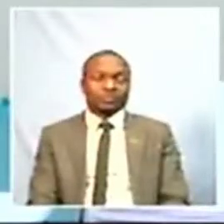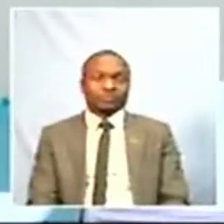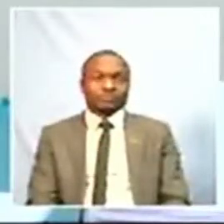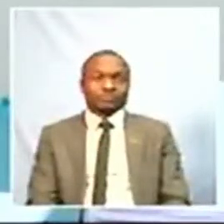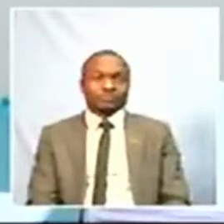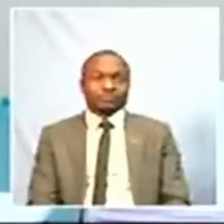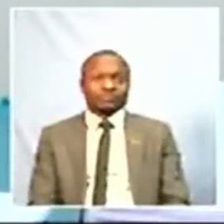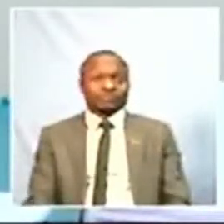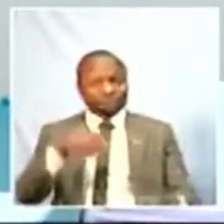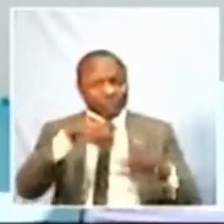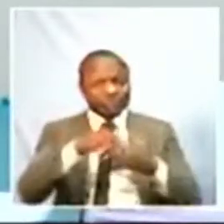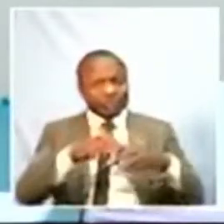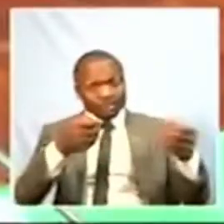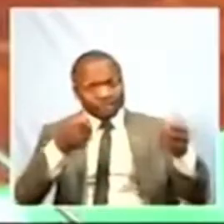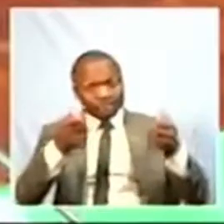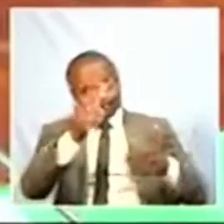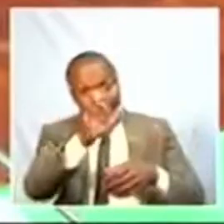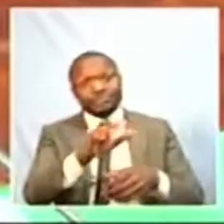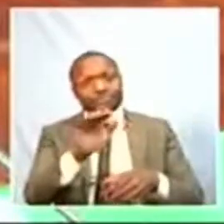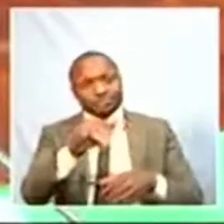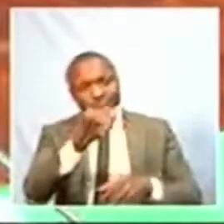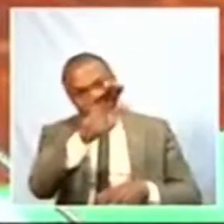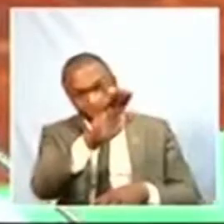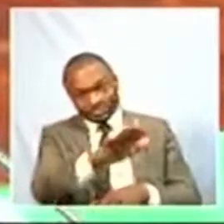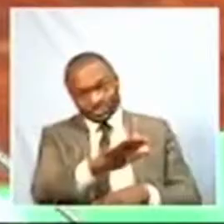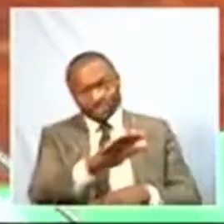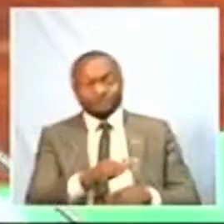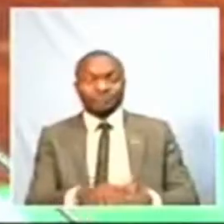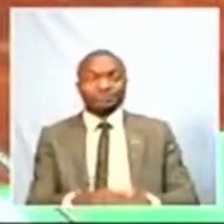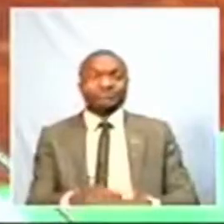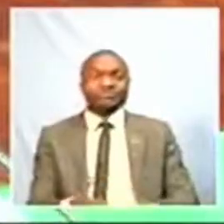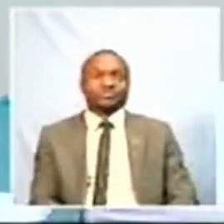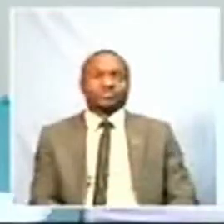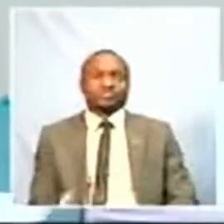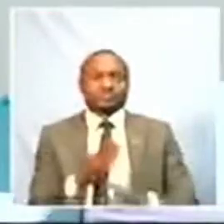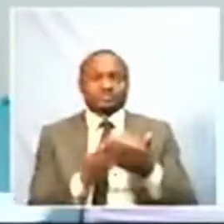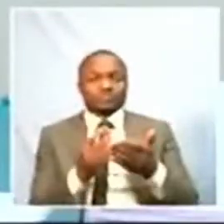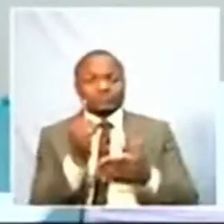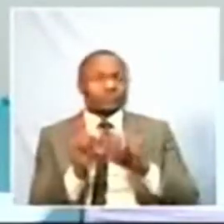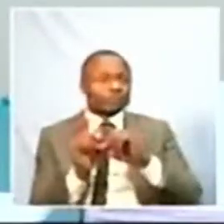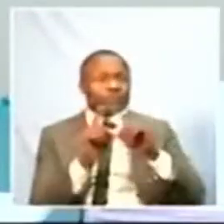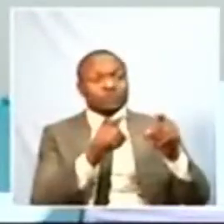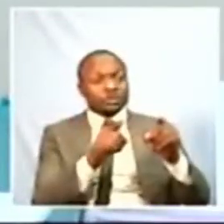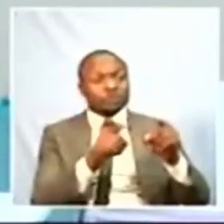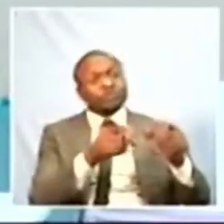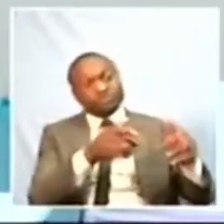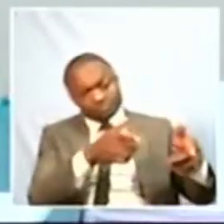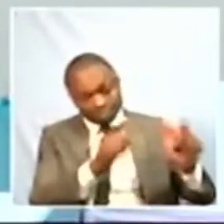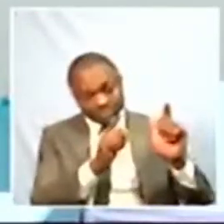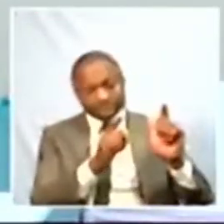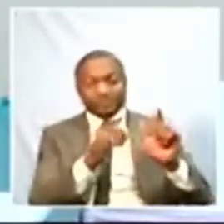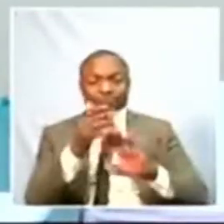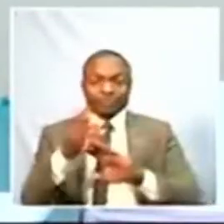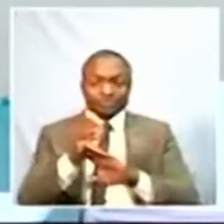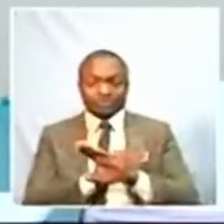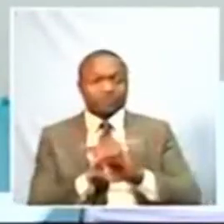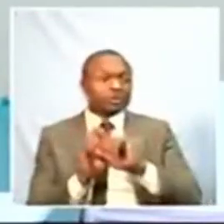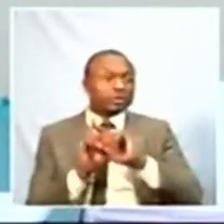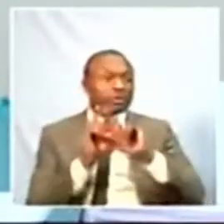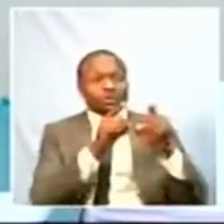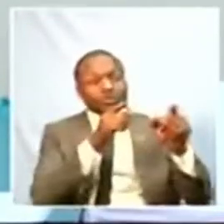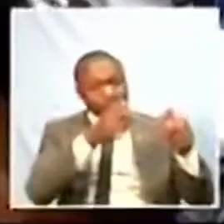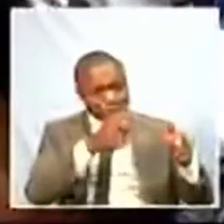I'm saying, is it in the vehicle? Yes, Chair, it is. Okay, somebody can pick it up on the range. Chair, before they go You to continue.